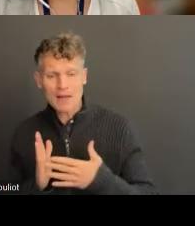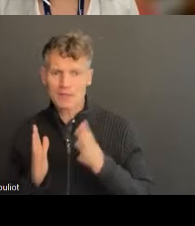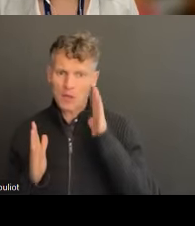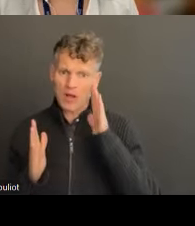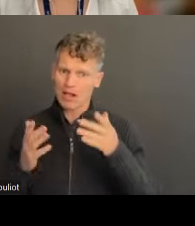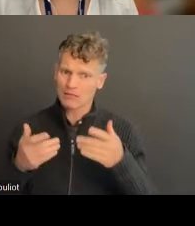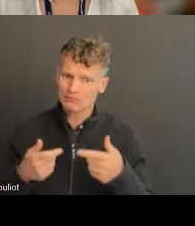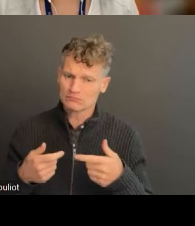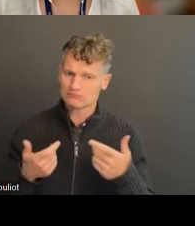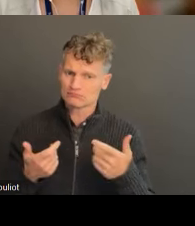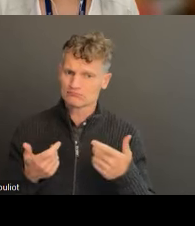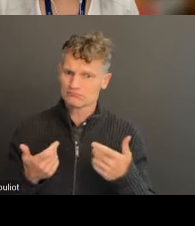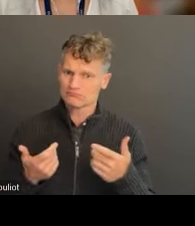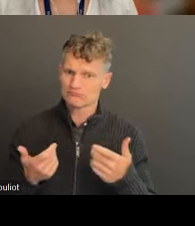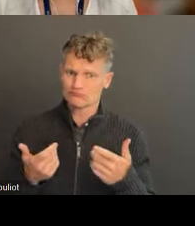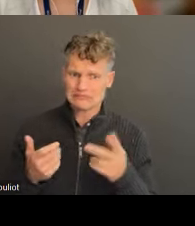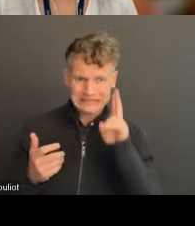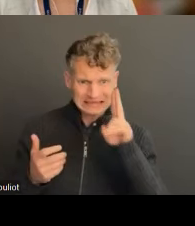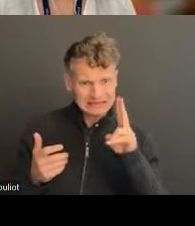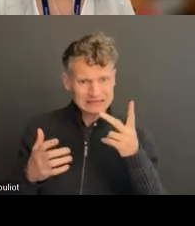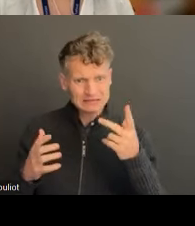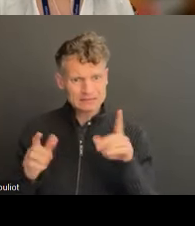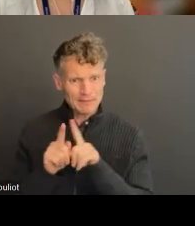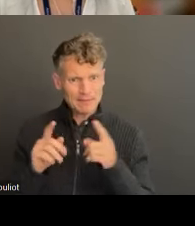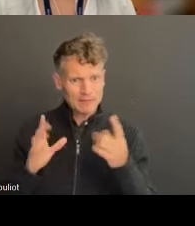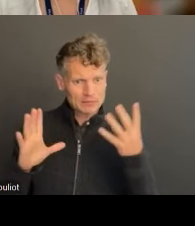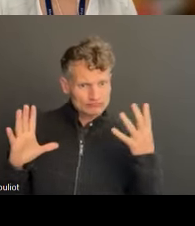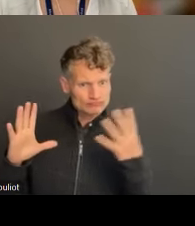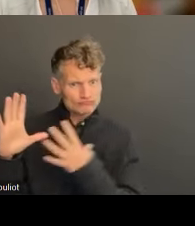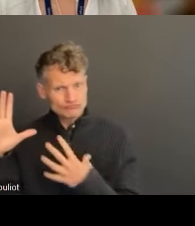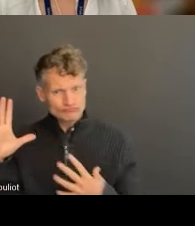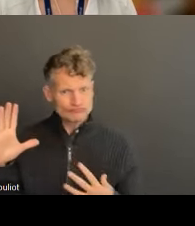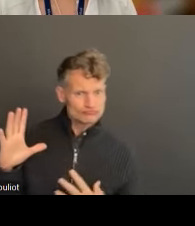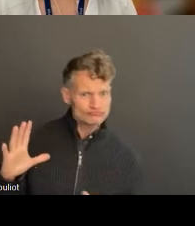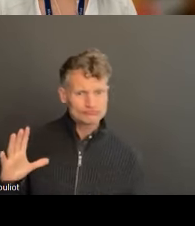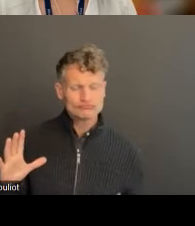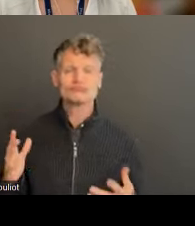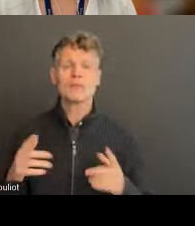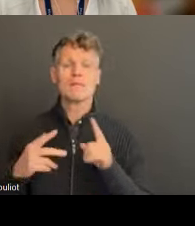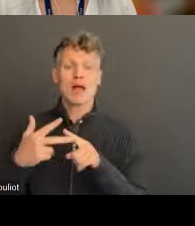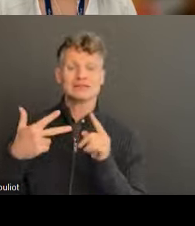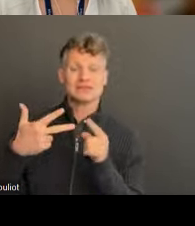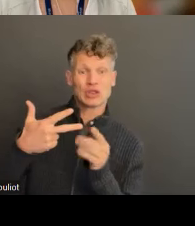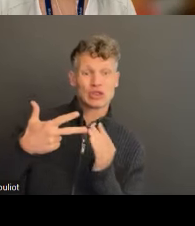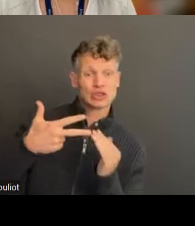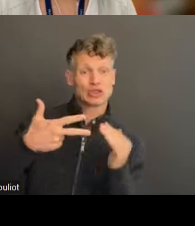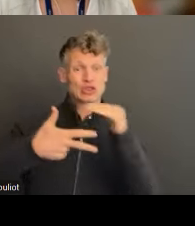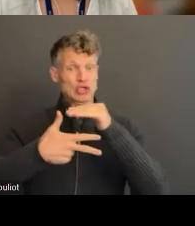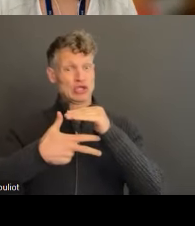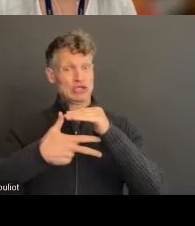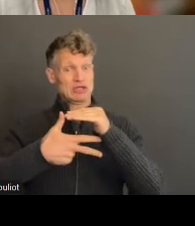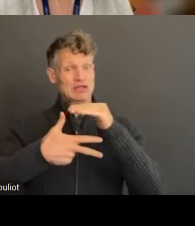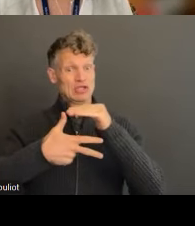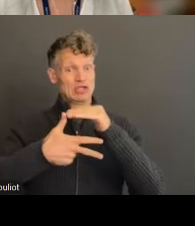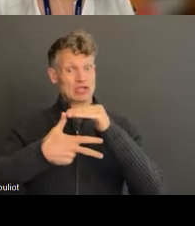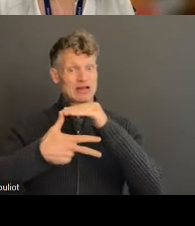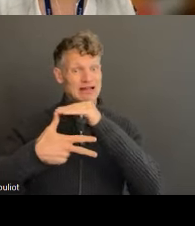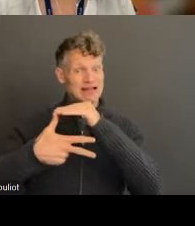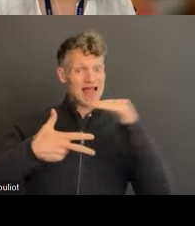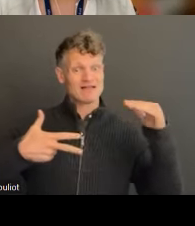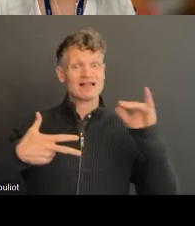proper detection. And finally, we have the third level of attention, availability of the medical